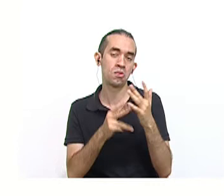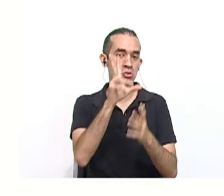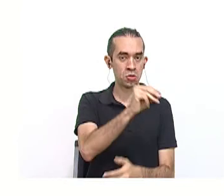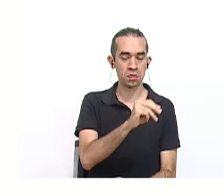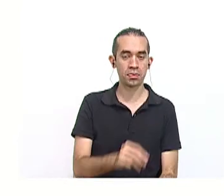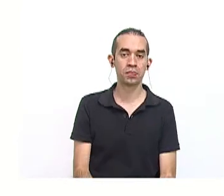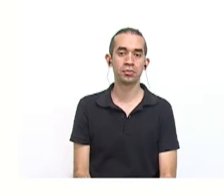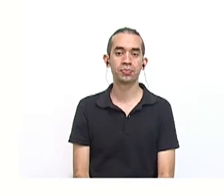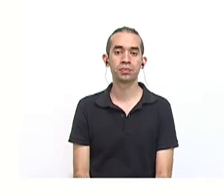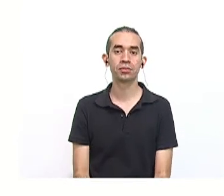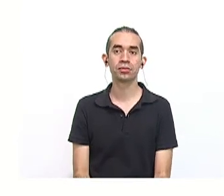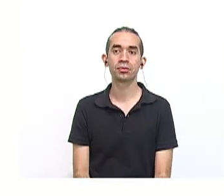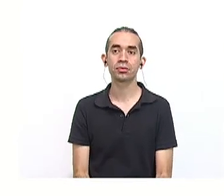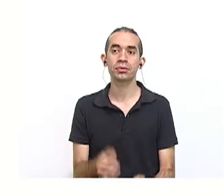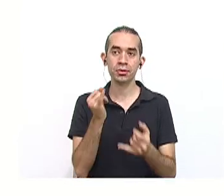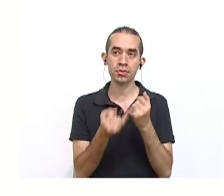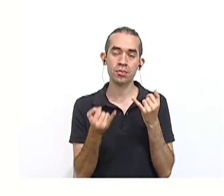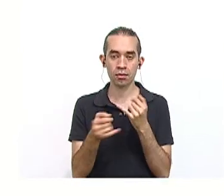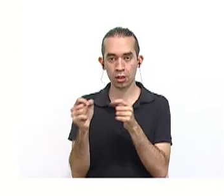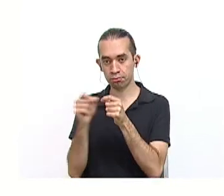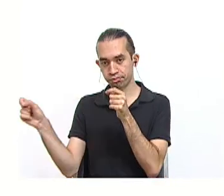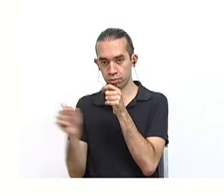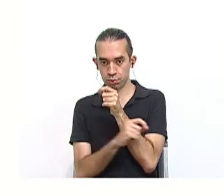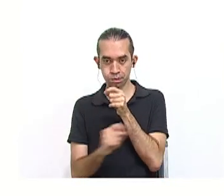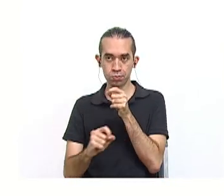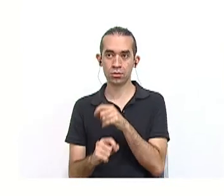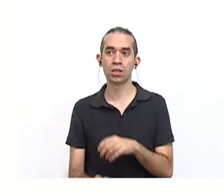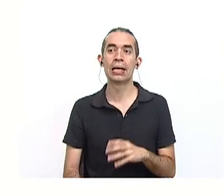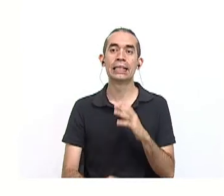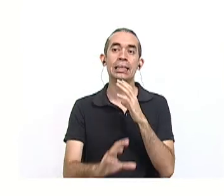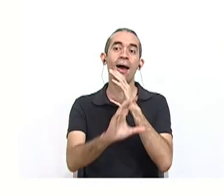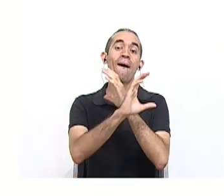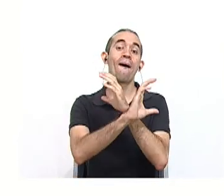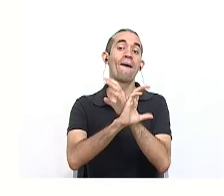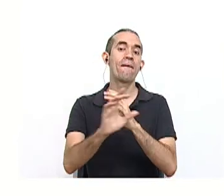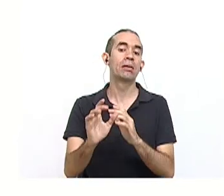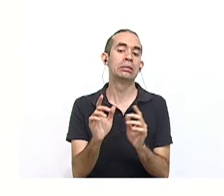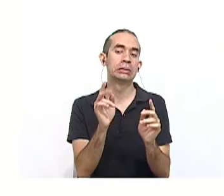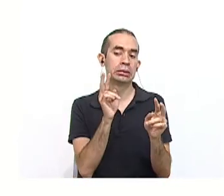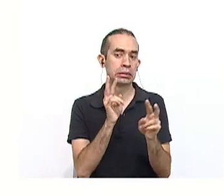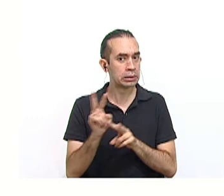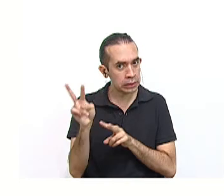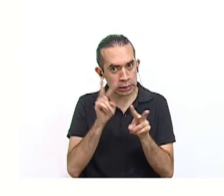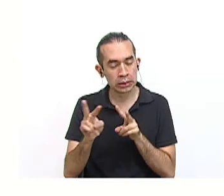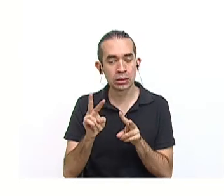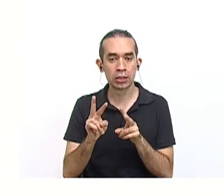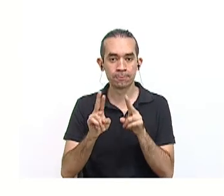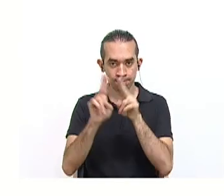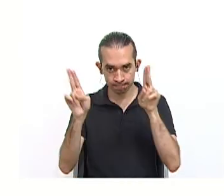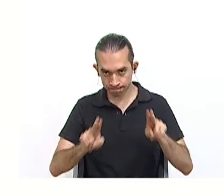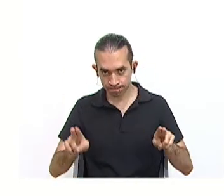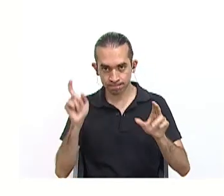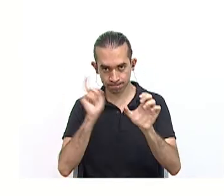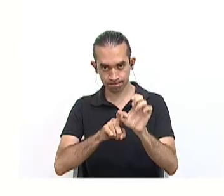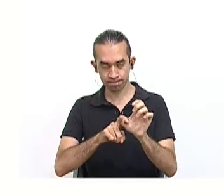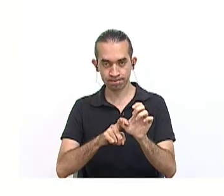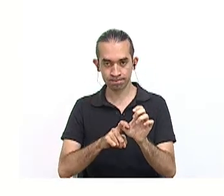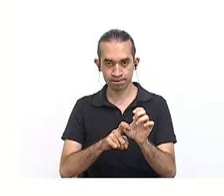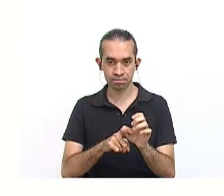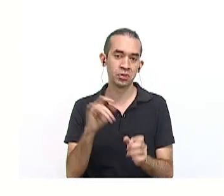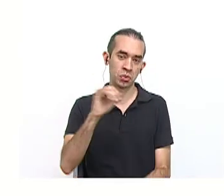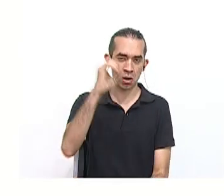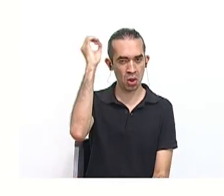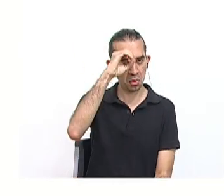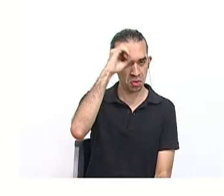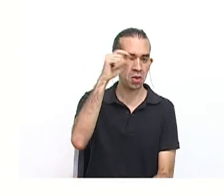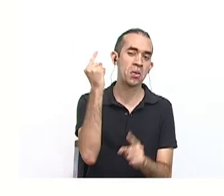okay? And the last sentence that I have for you, to be cautious and sensible when you are online. That is also an